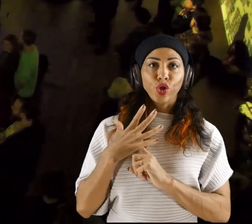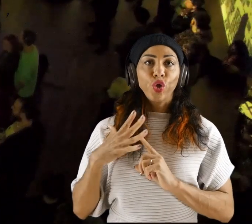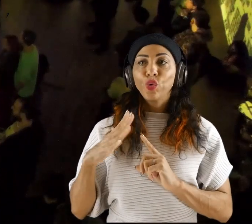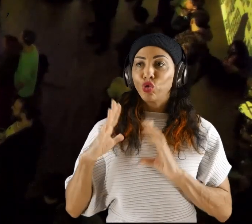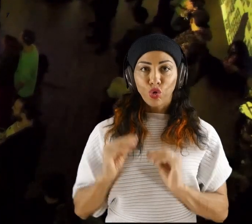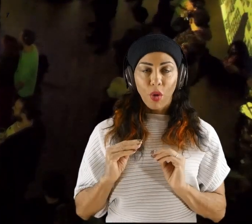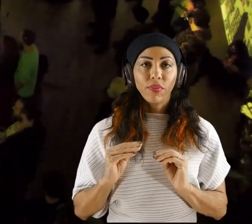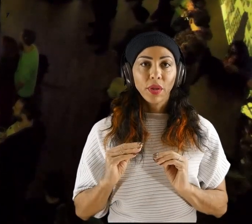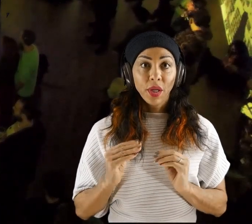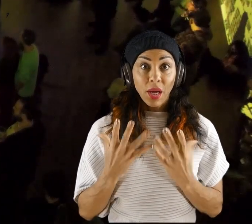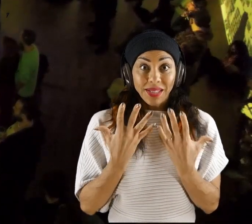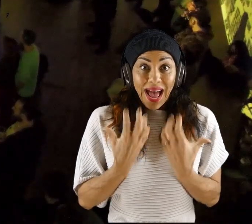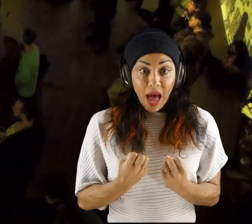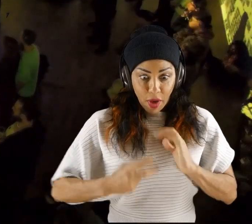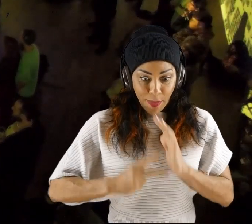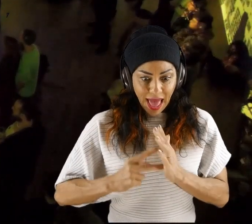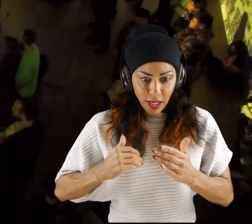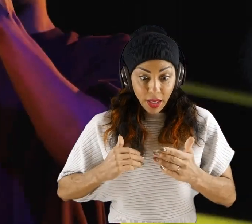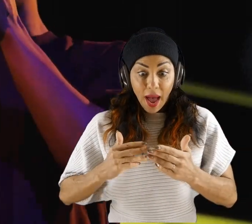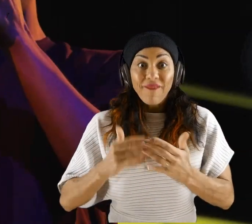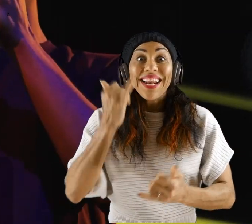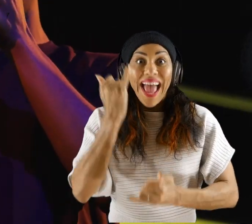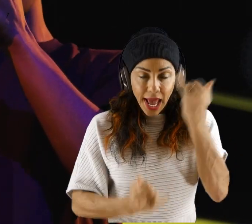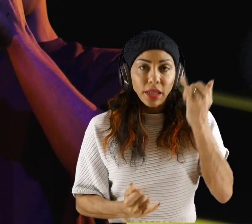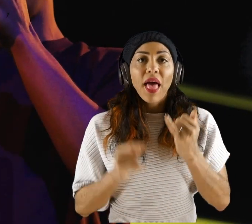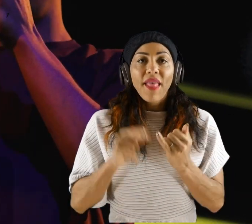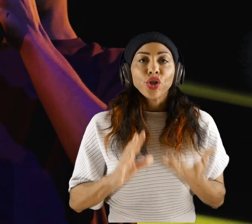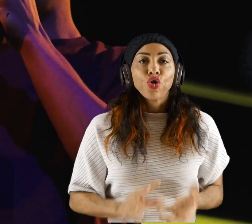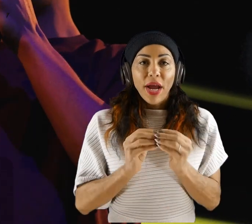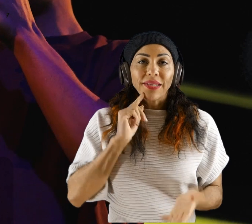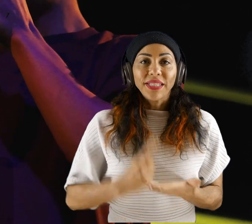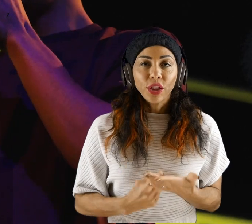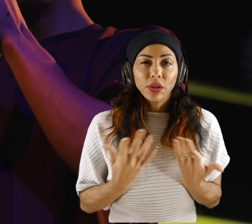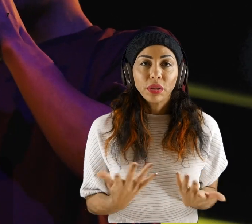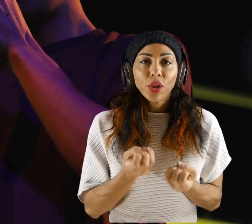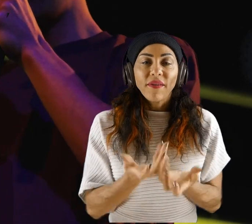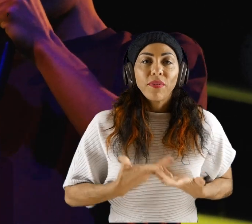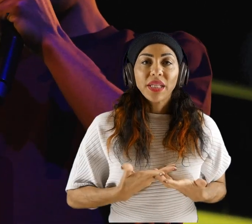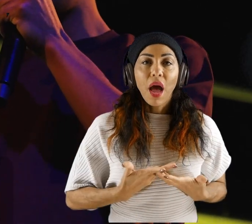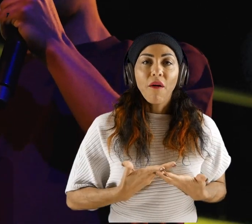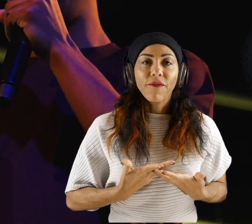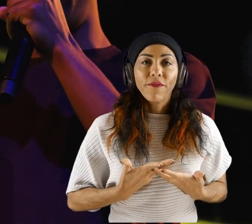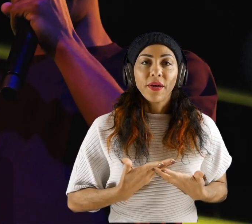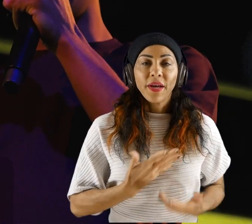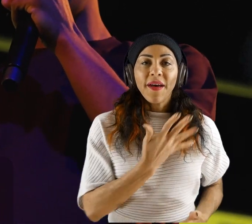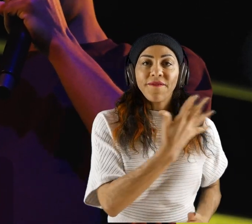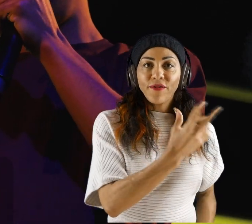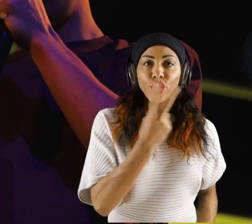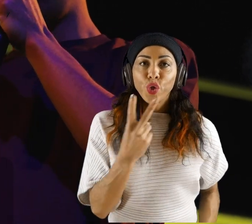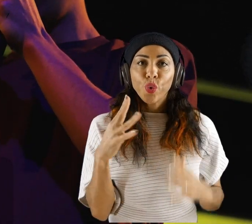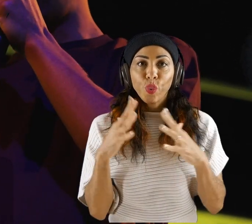end is even a creative decision in itself. So if I'm giving myself 52 weeks from today to finish the